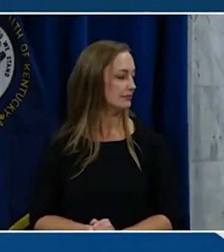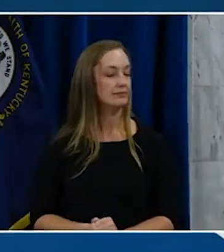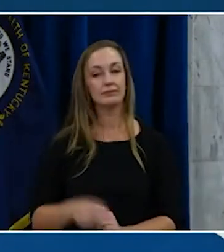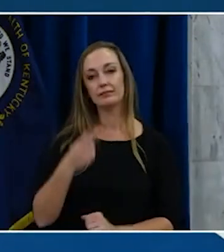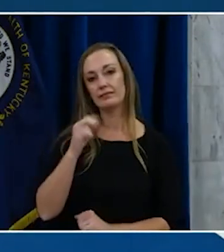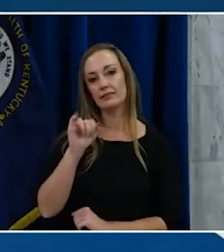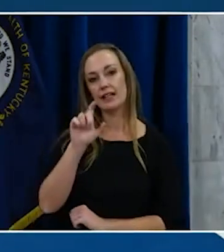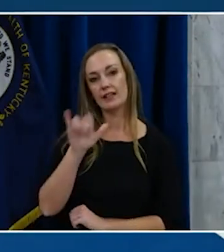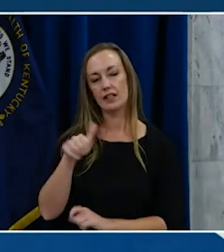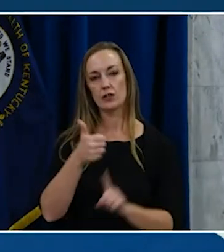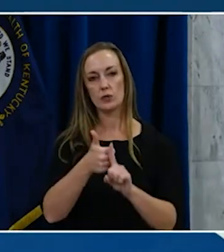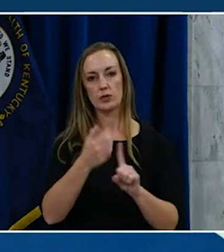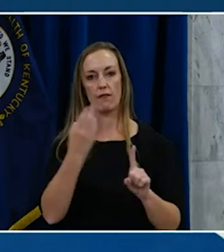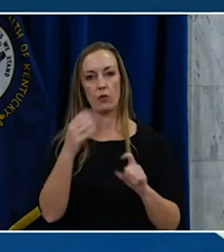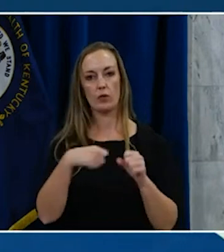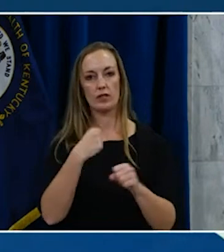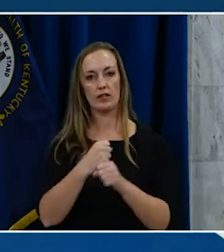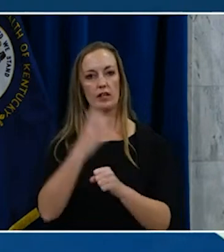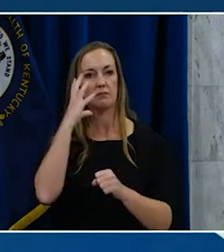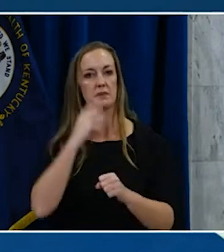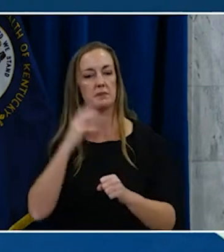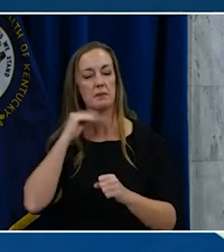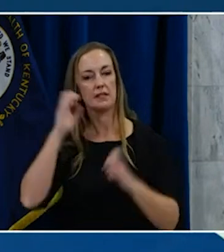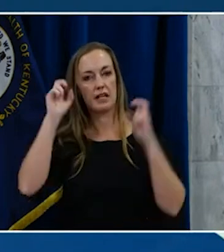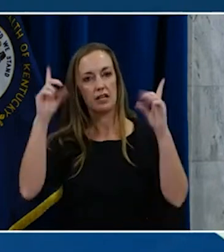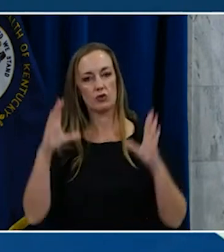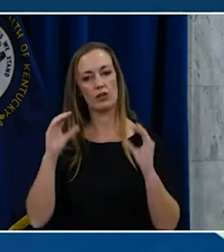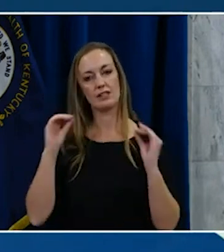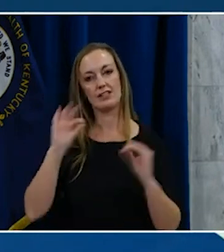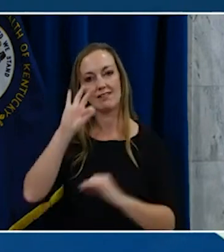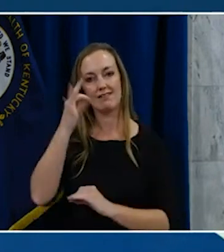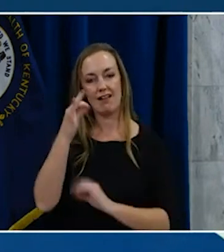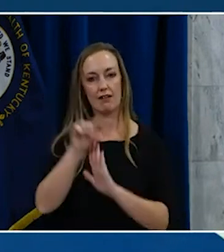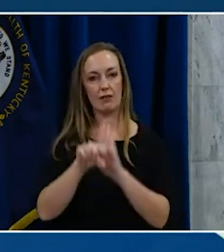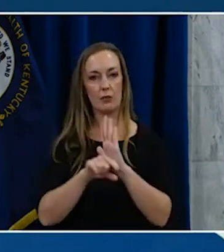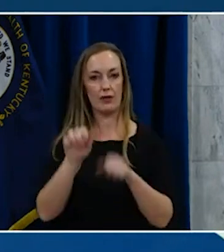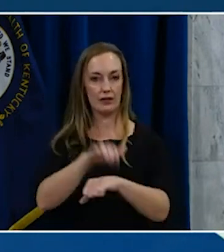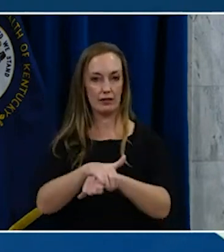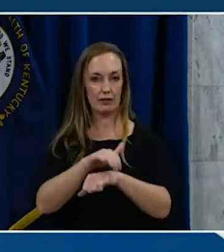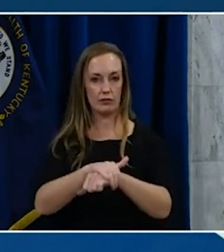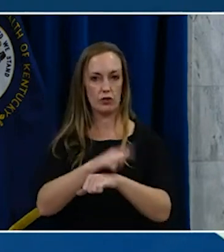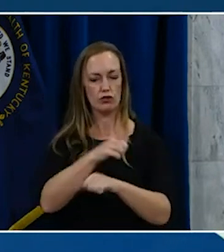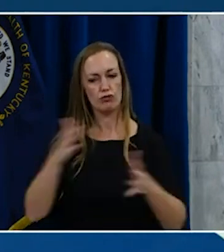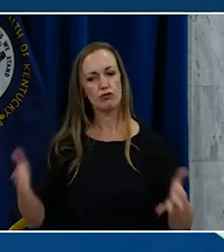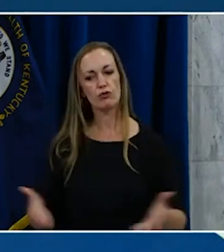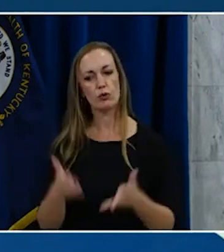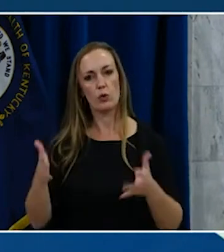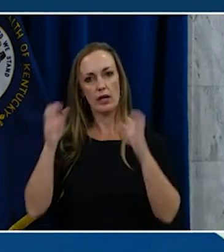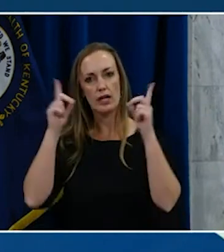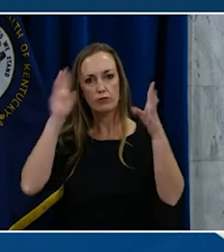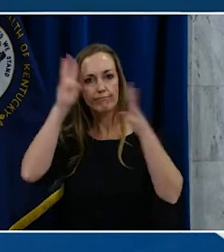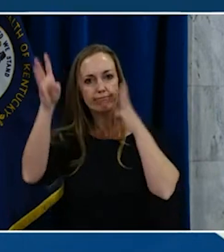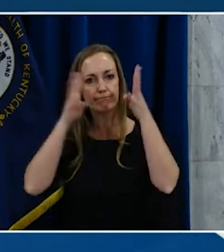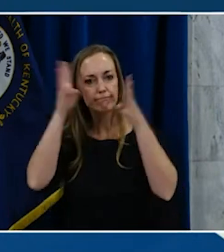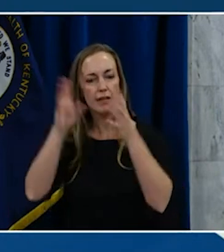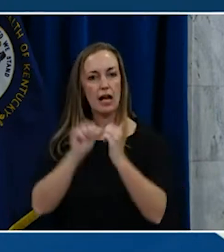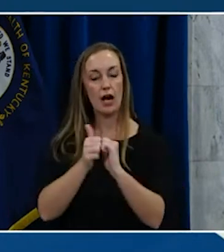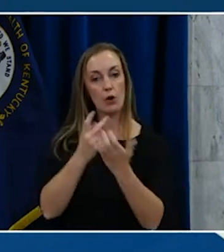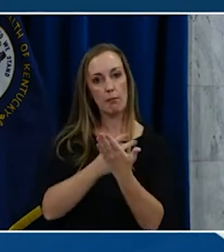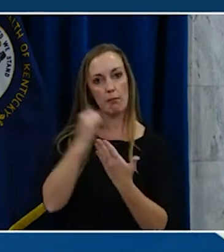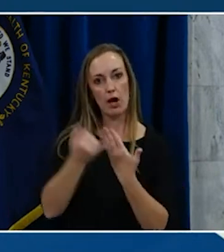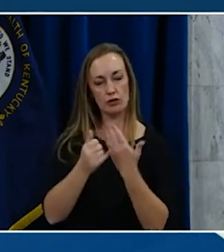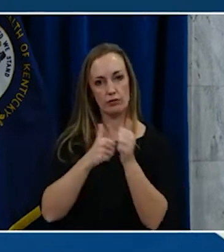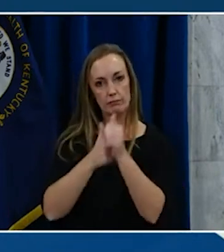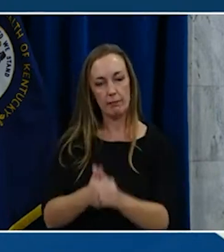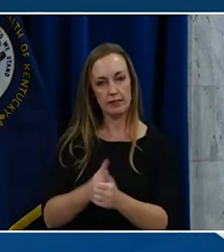Haley is a 14-year veteran educator who teaches 9th grade English. She encourages educational innovation through project-based